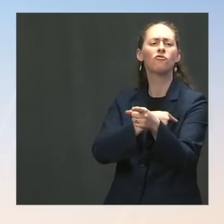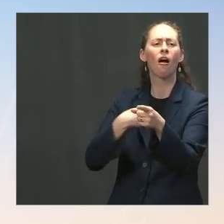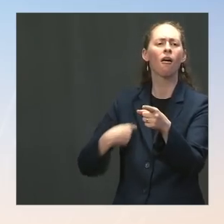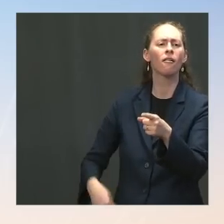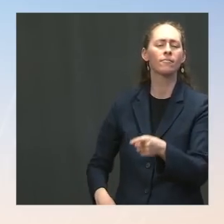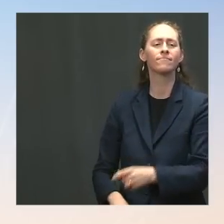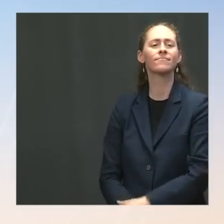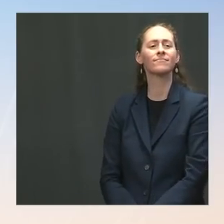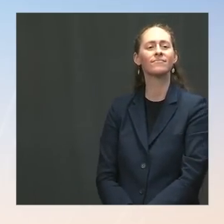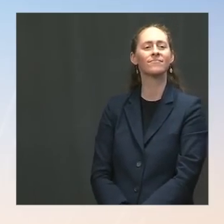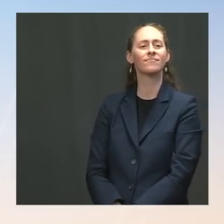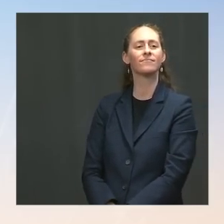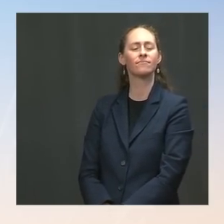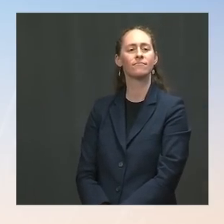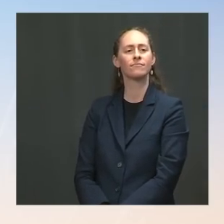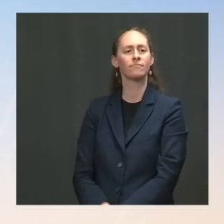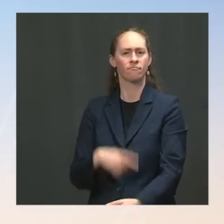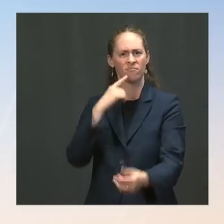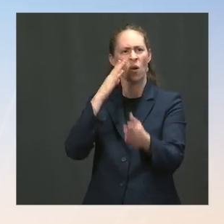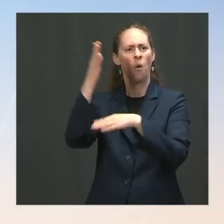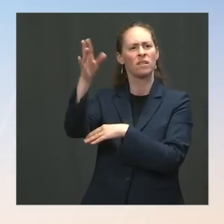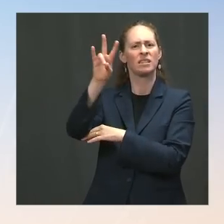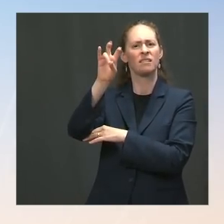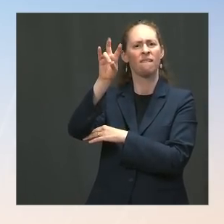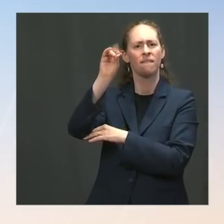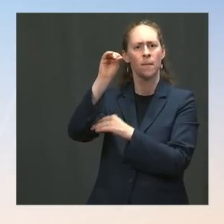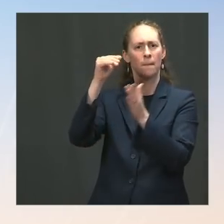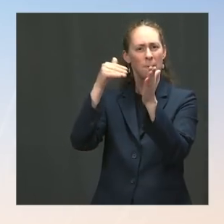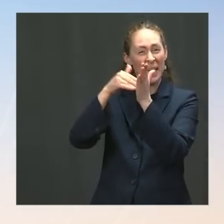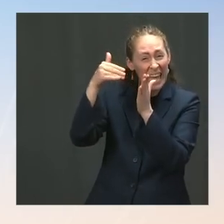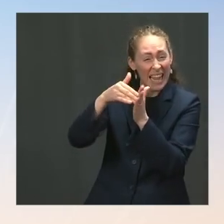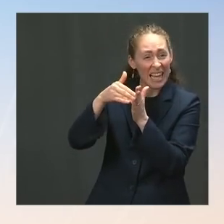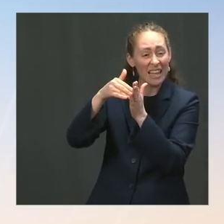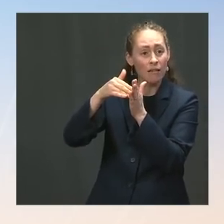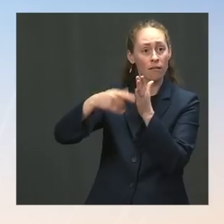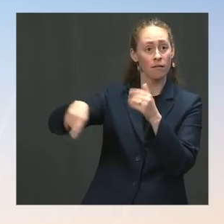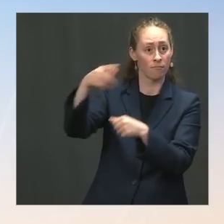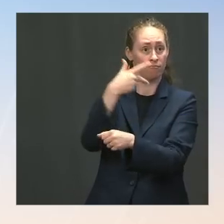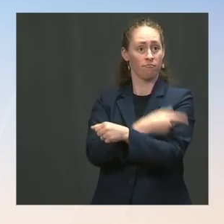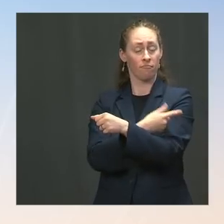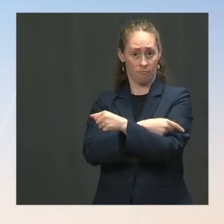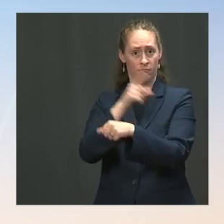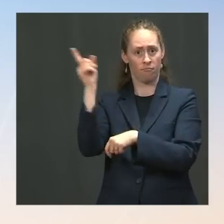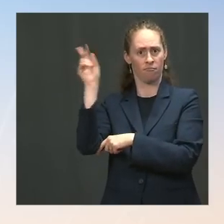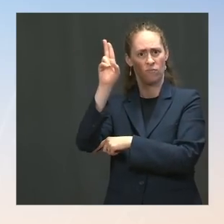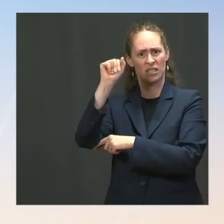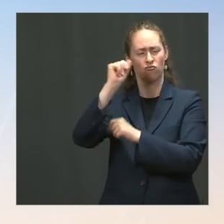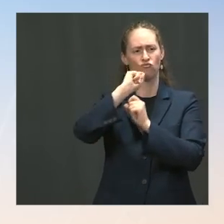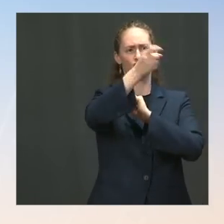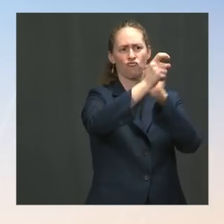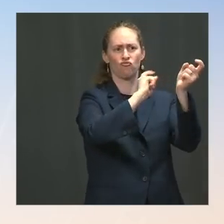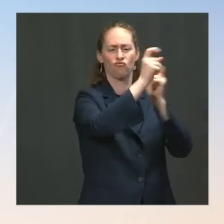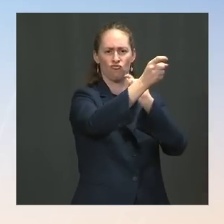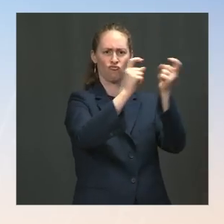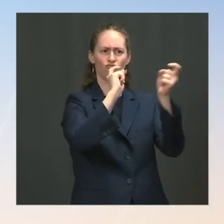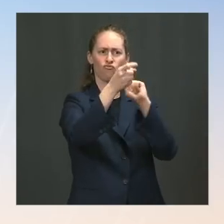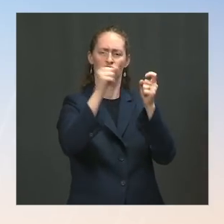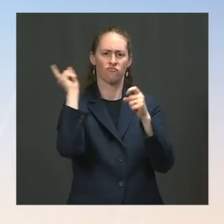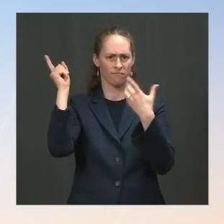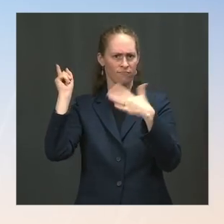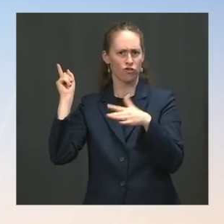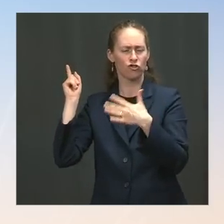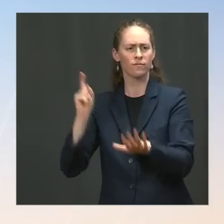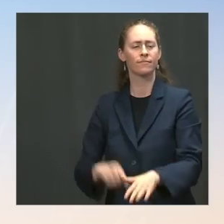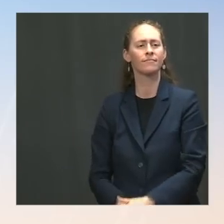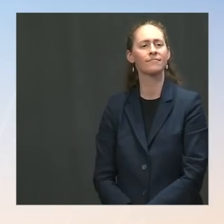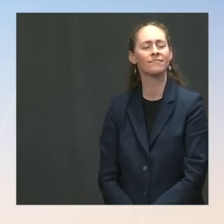vaccine doses to other countries. President Biden often says that the amount of vaccines that the U.S. has shared is more than the